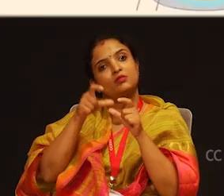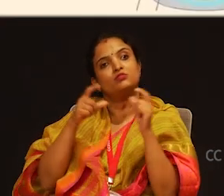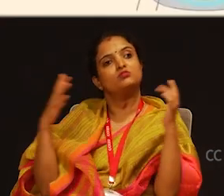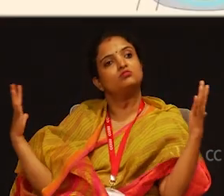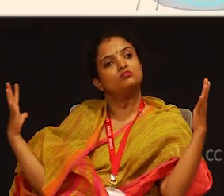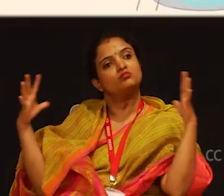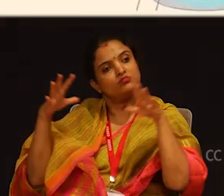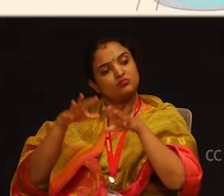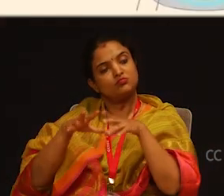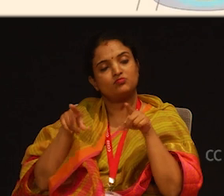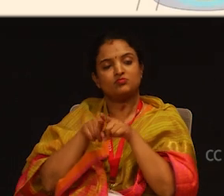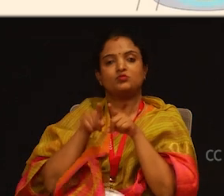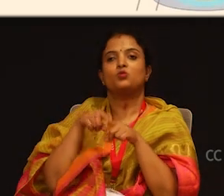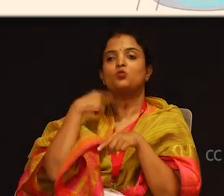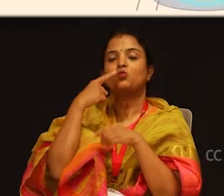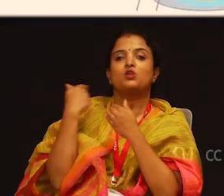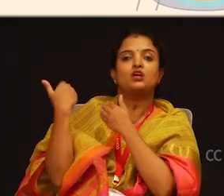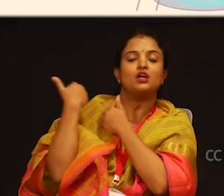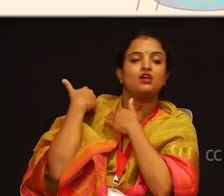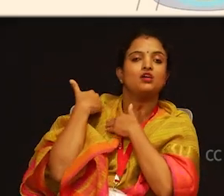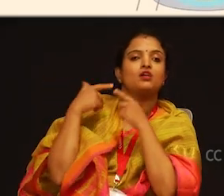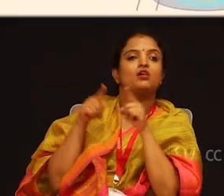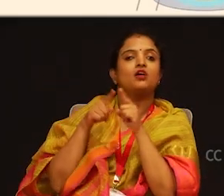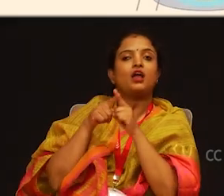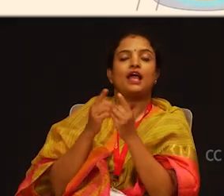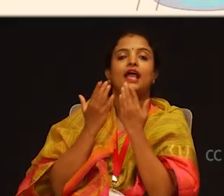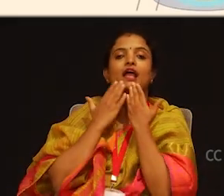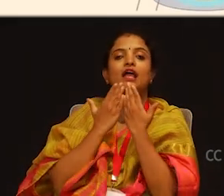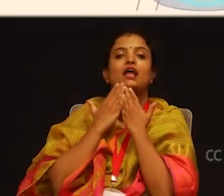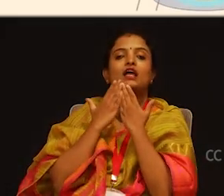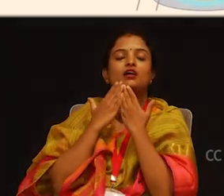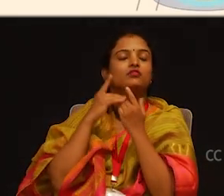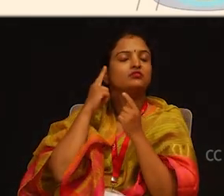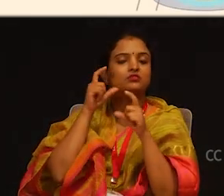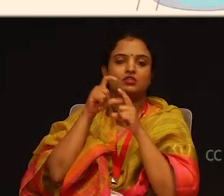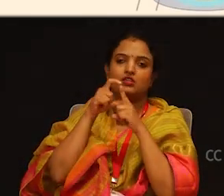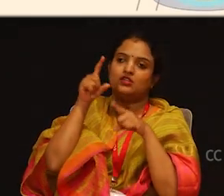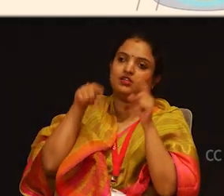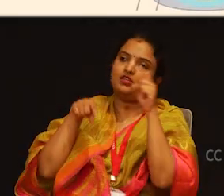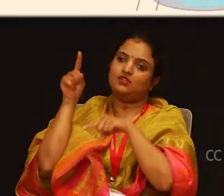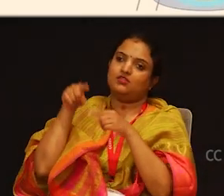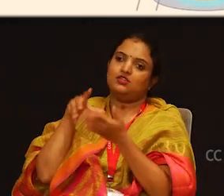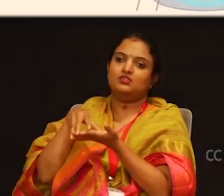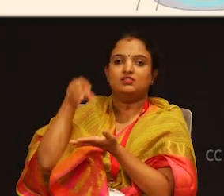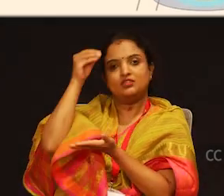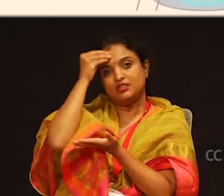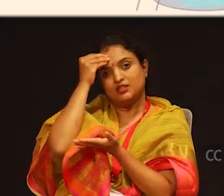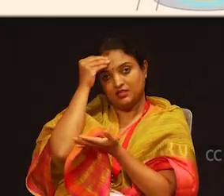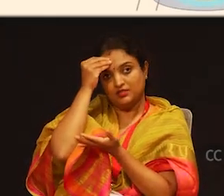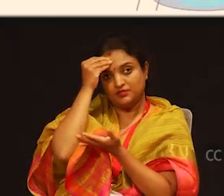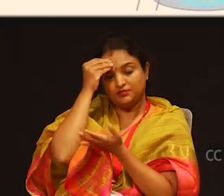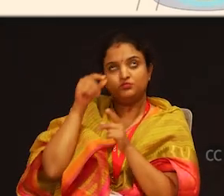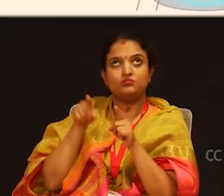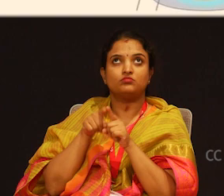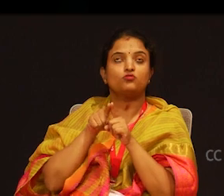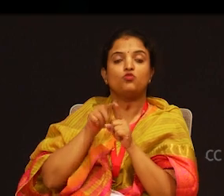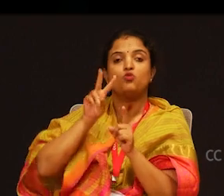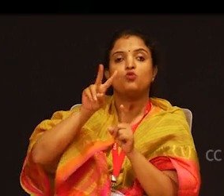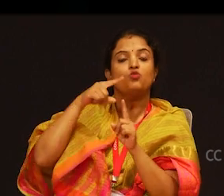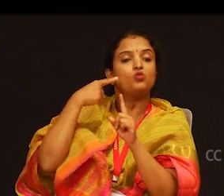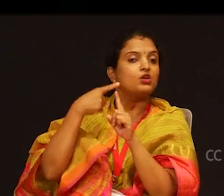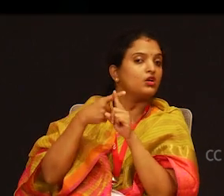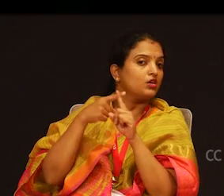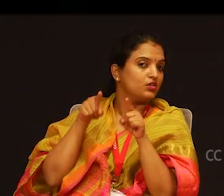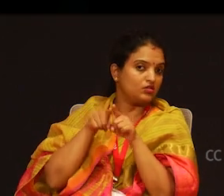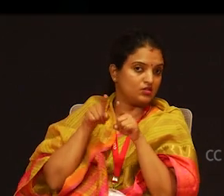to transforming education for diverse learners. Over 2.5 days of